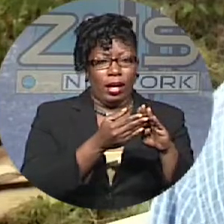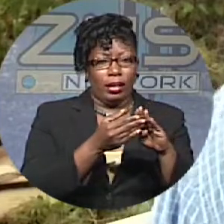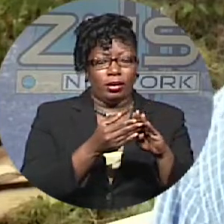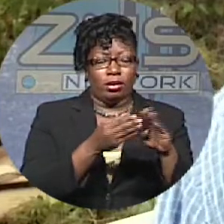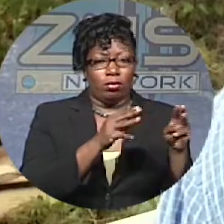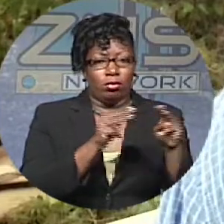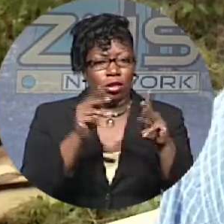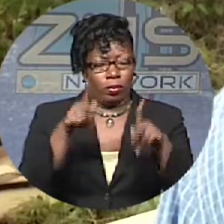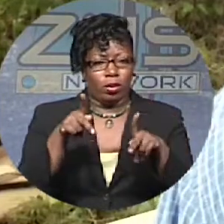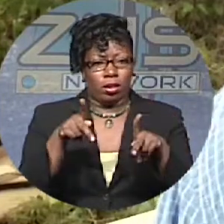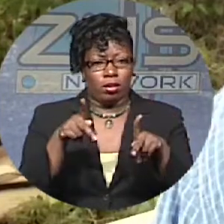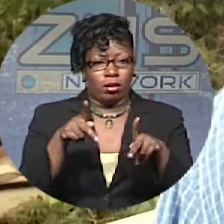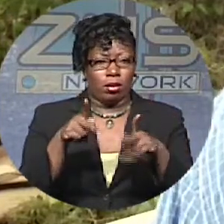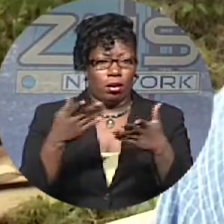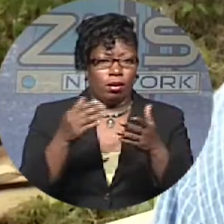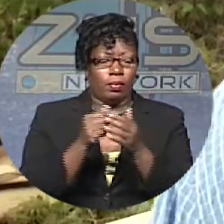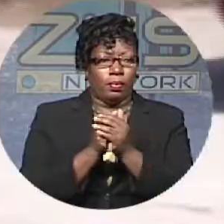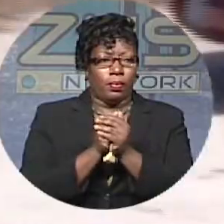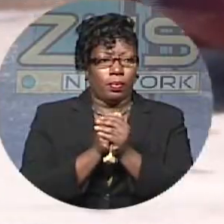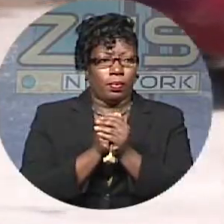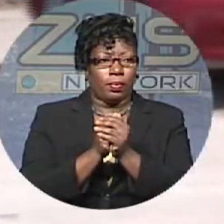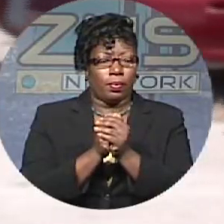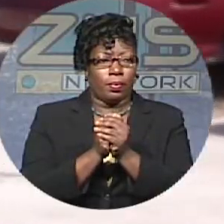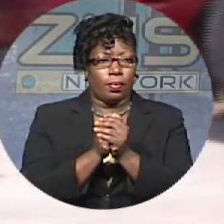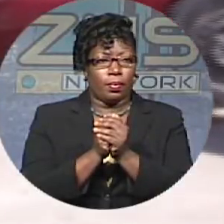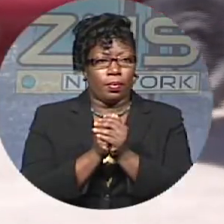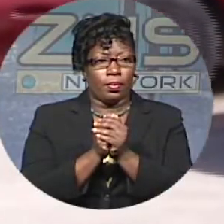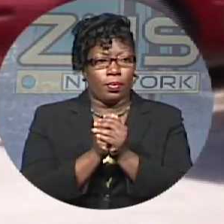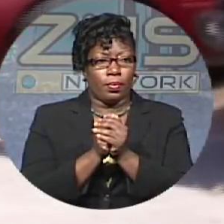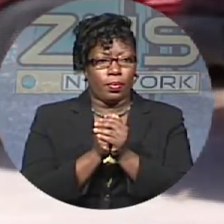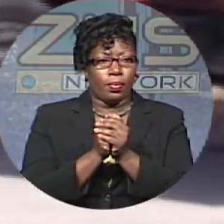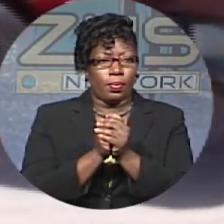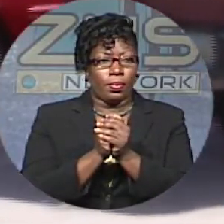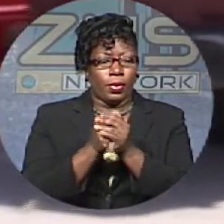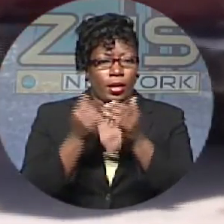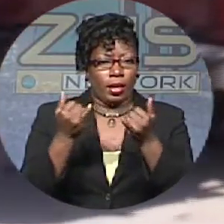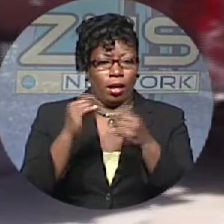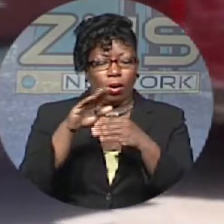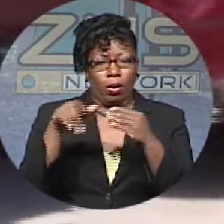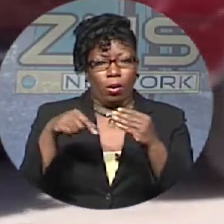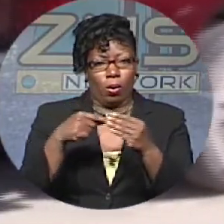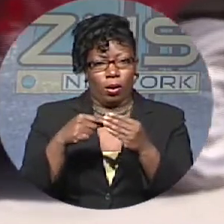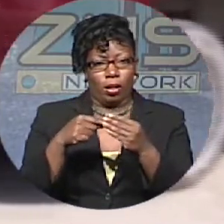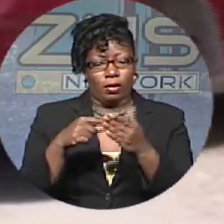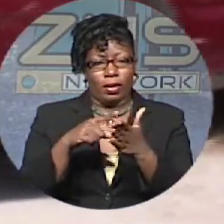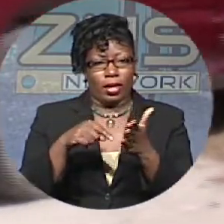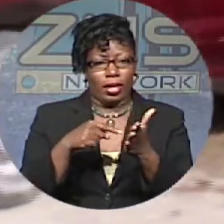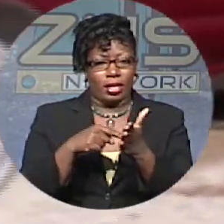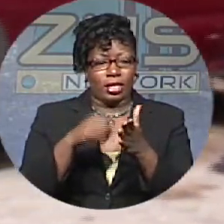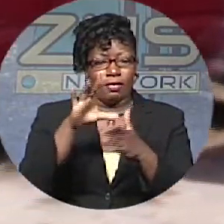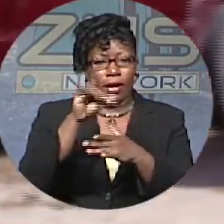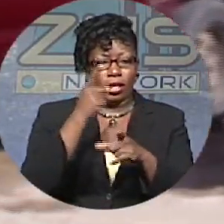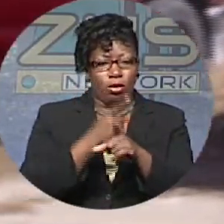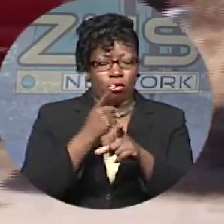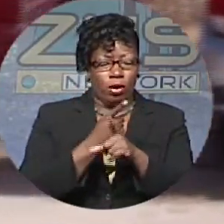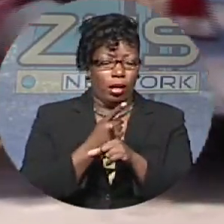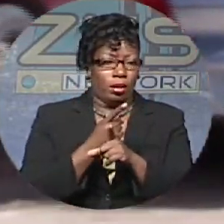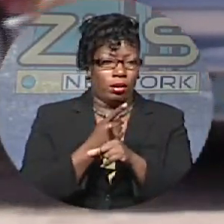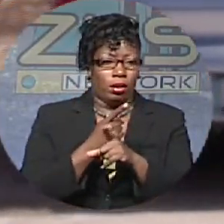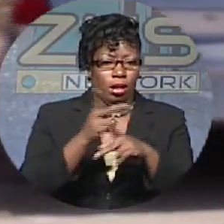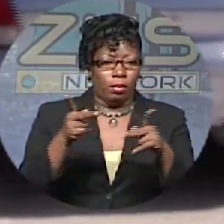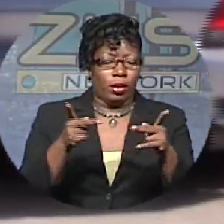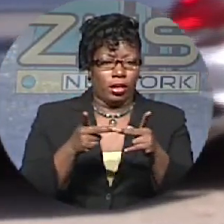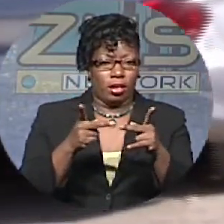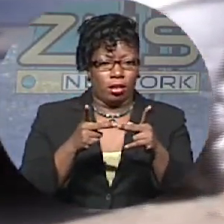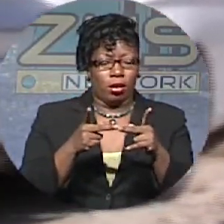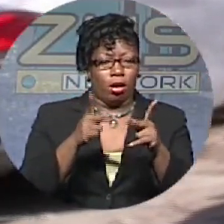hazard to those in surrounding communities. Now, the crux of the whole issue, he says, is finding proper facilities for persons who